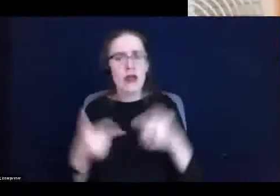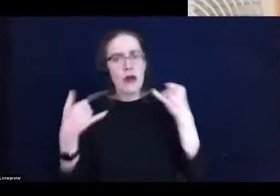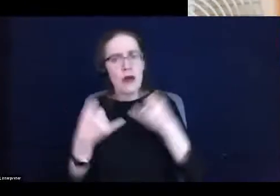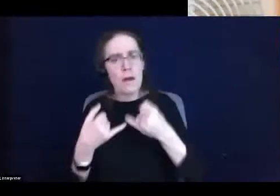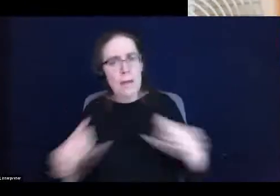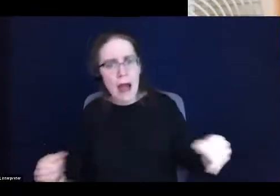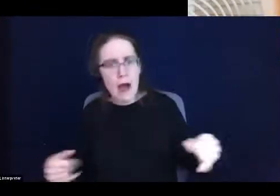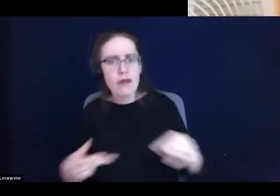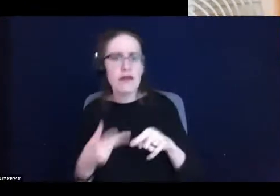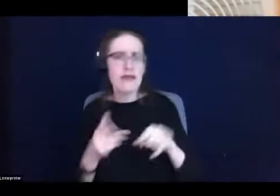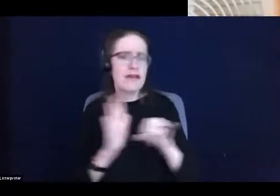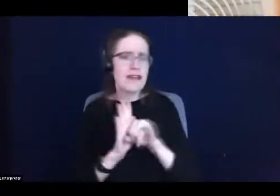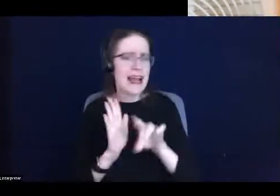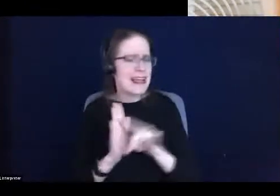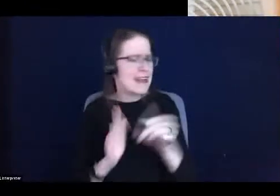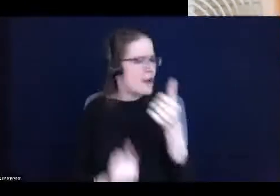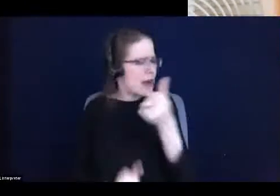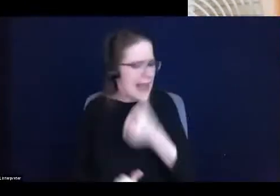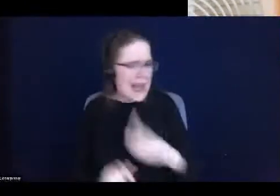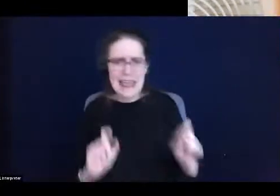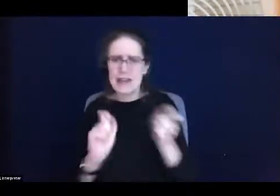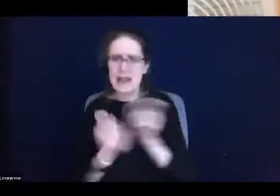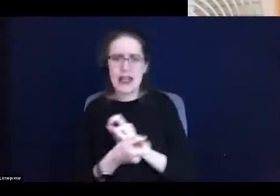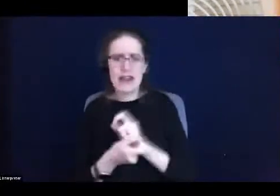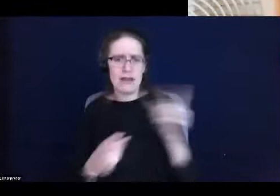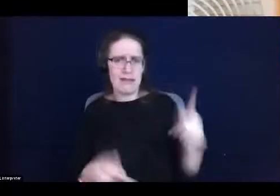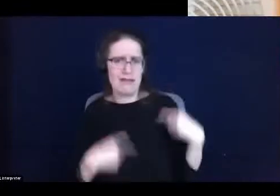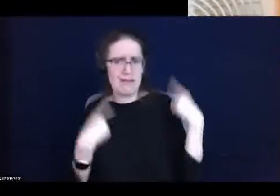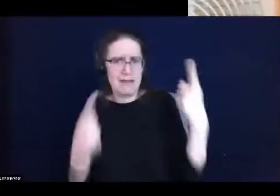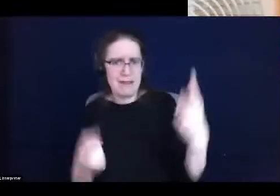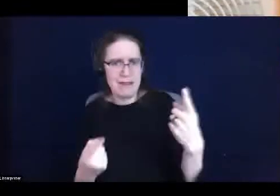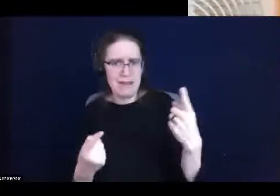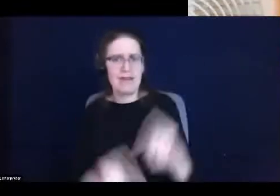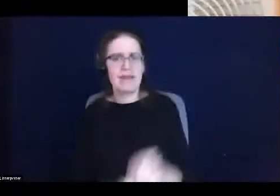change or step they've made in their lives.